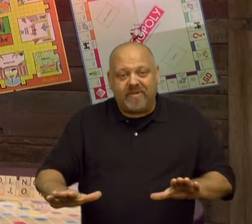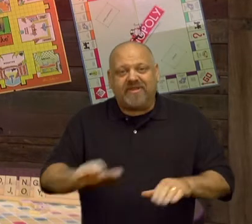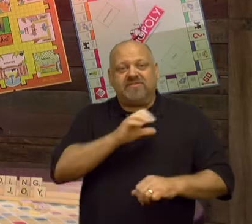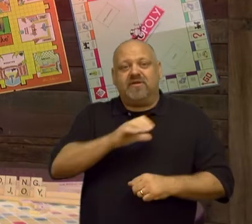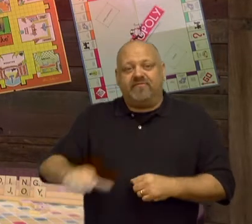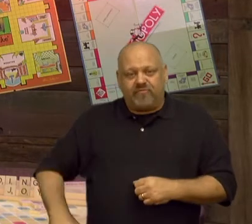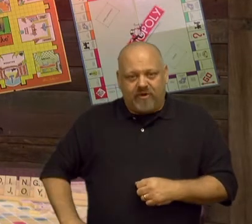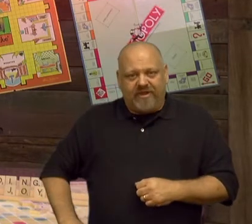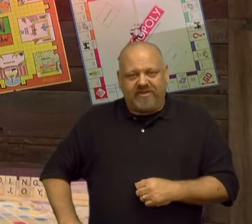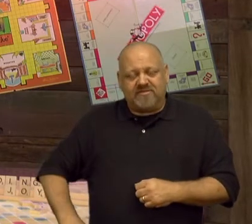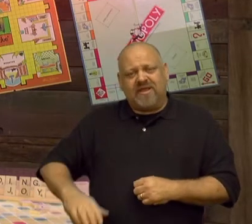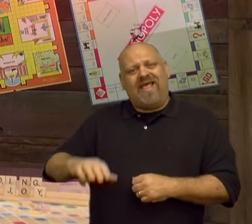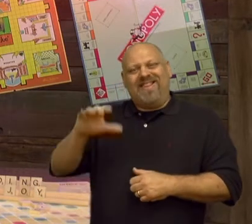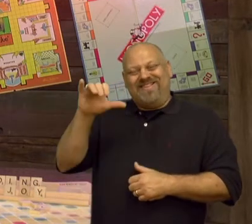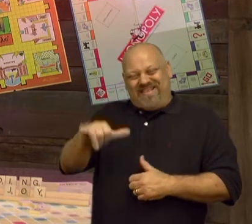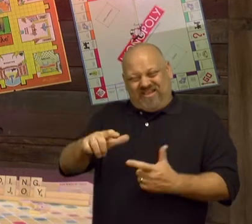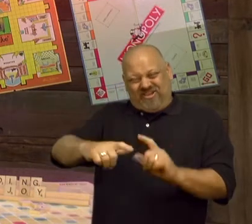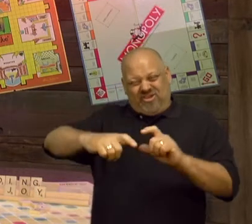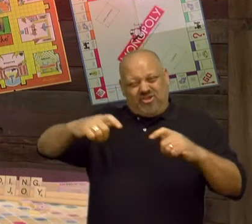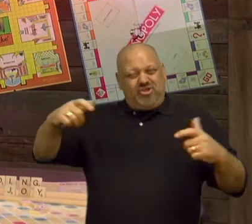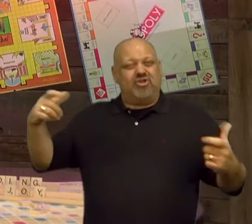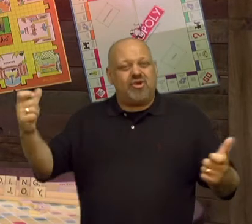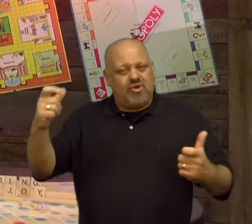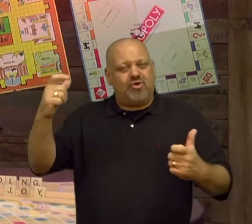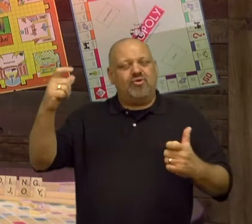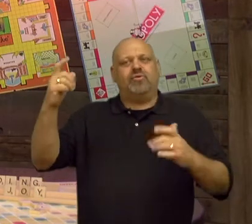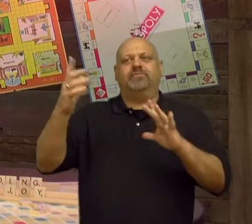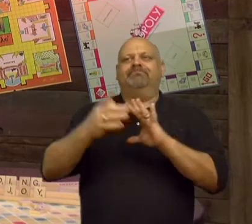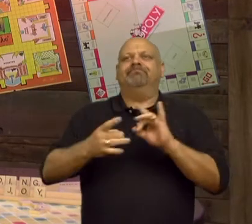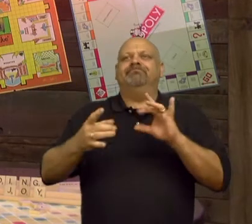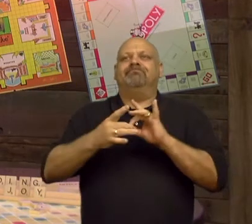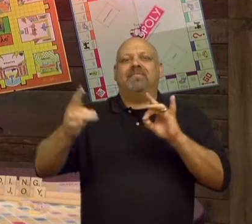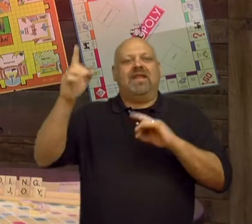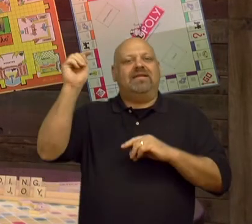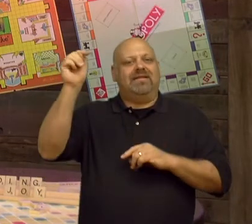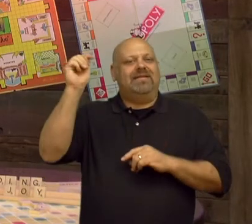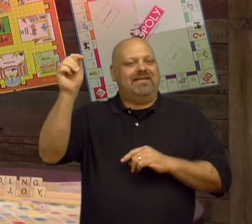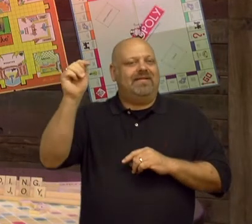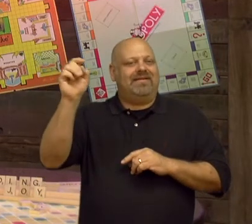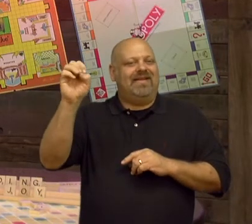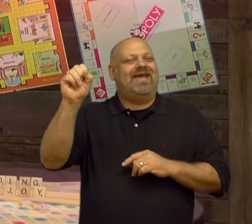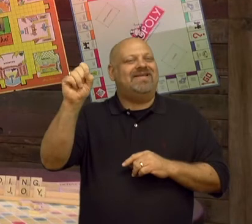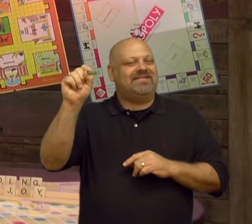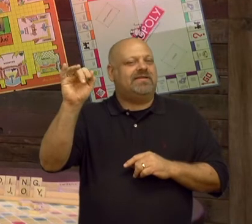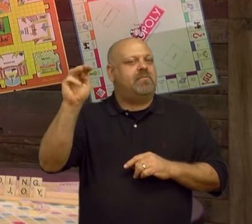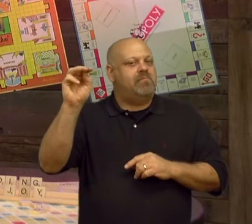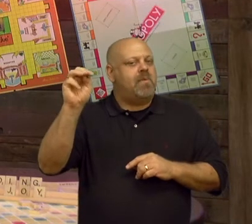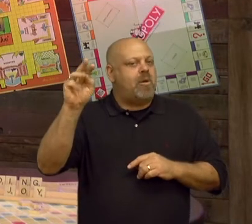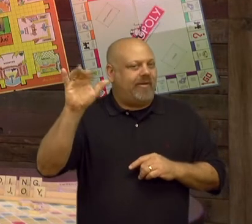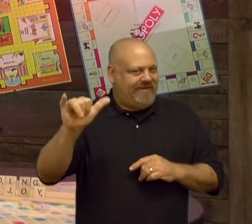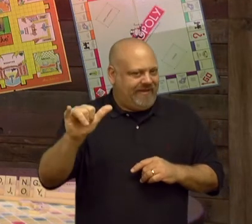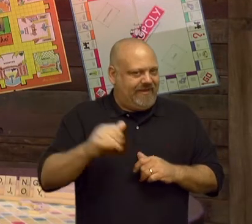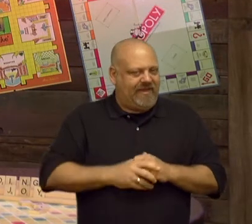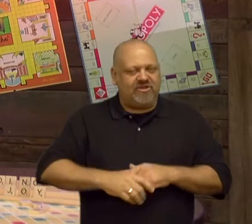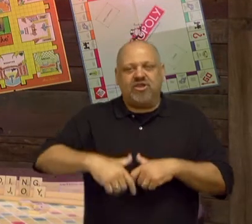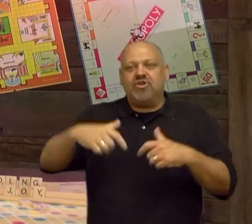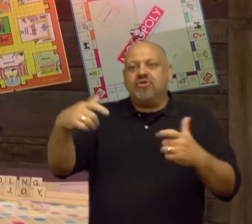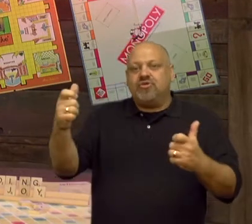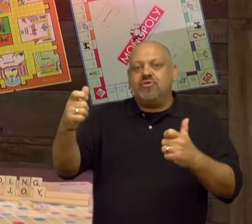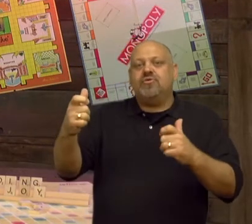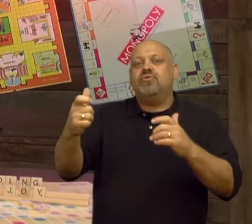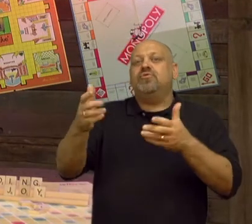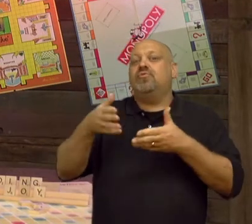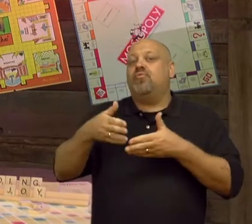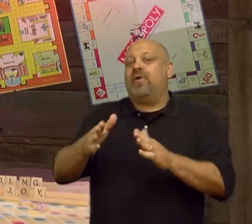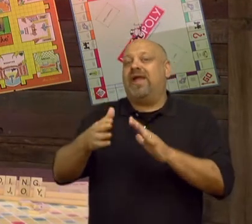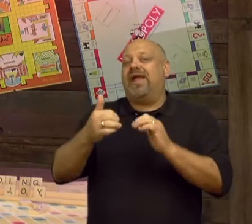and the peace of Christ? That is a huge testimony, and that is a huge way to